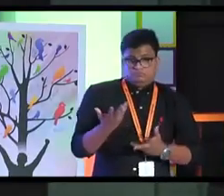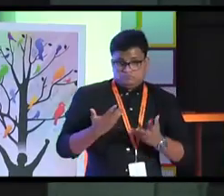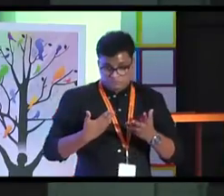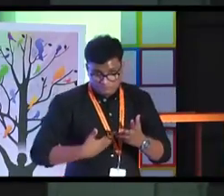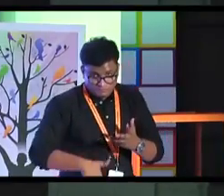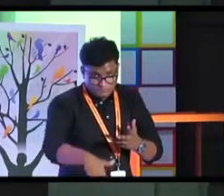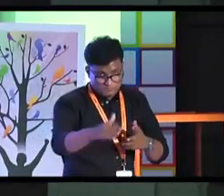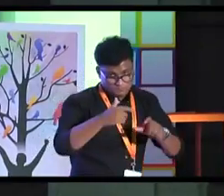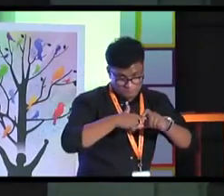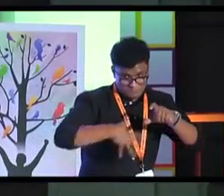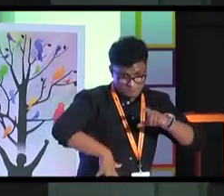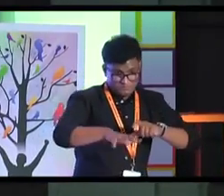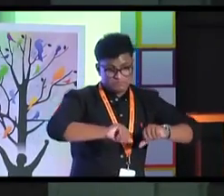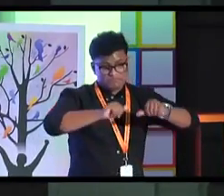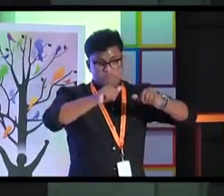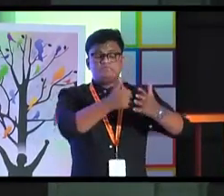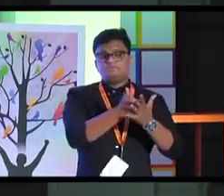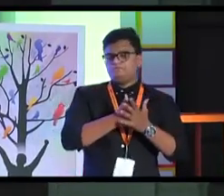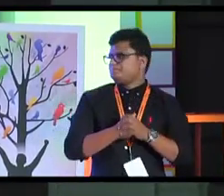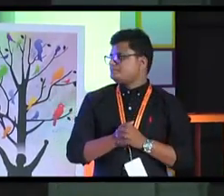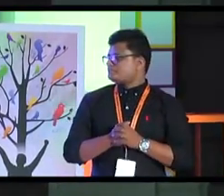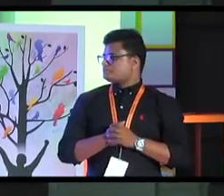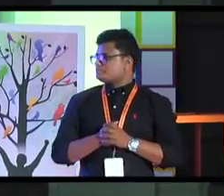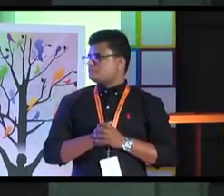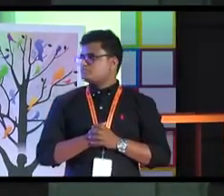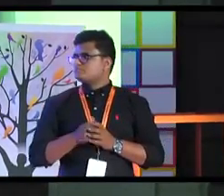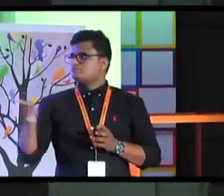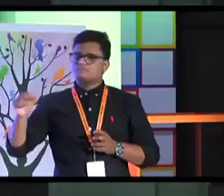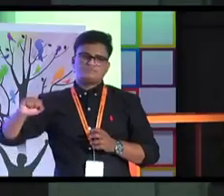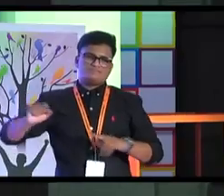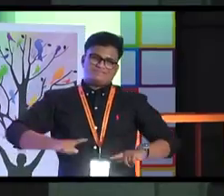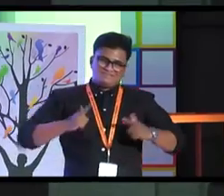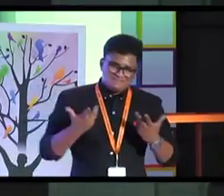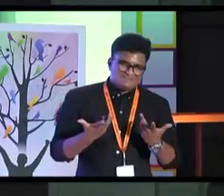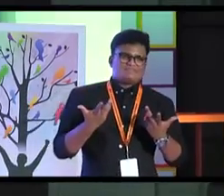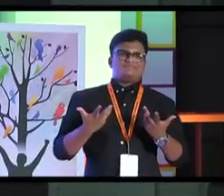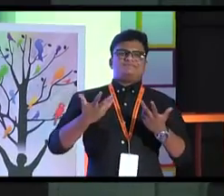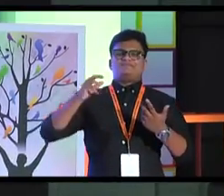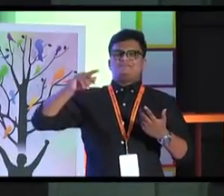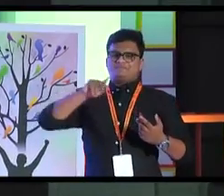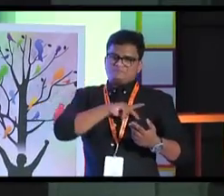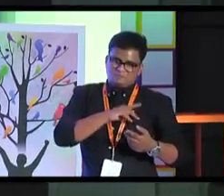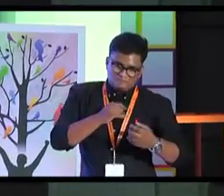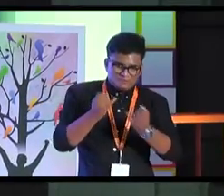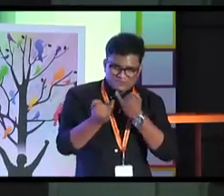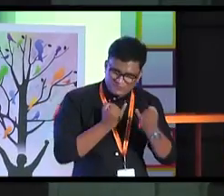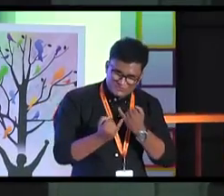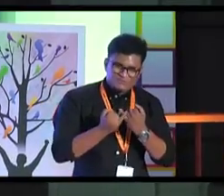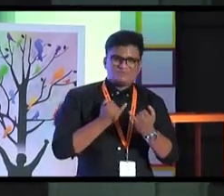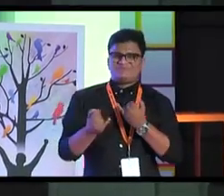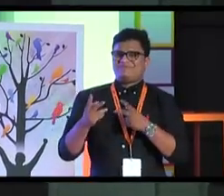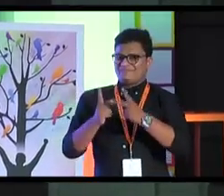environment and that's what we want to achieve. Inspiration, my life's, you know, personal story, experience in the